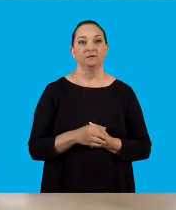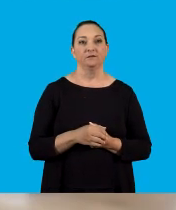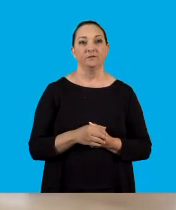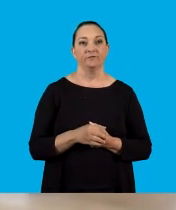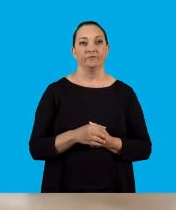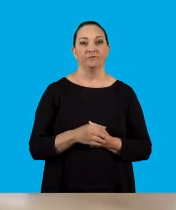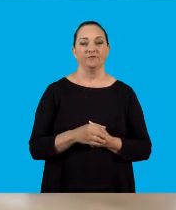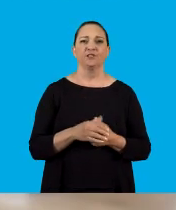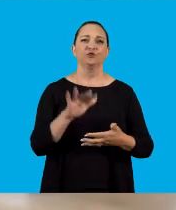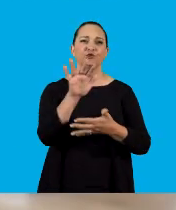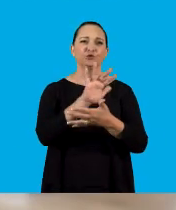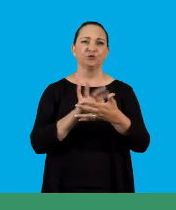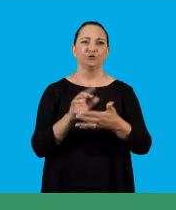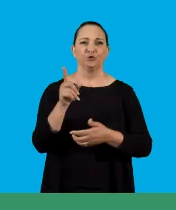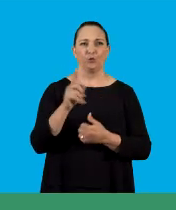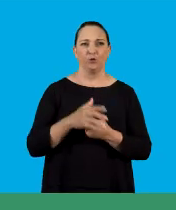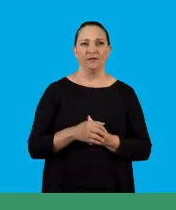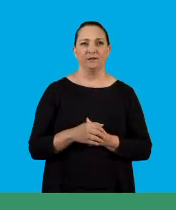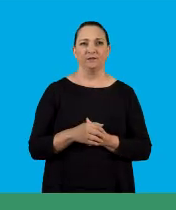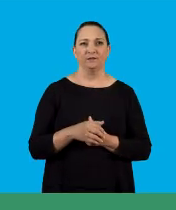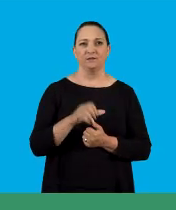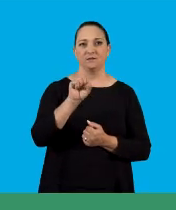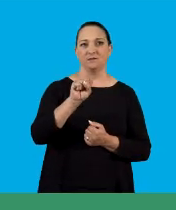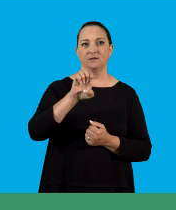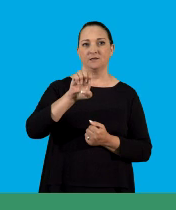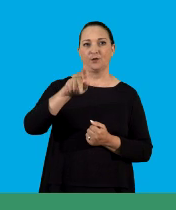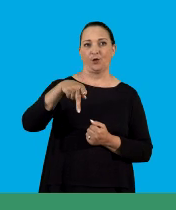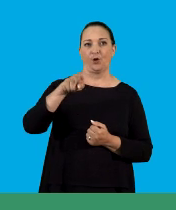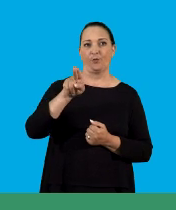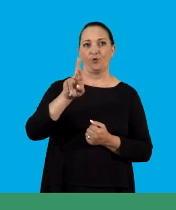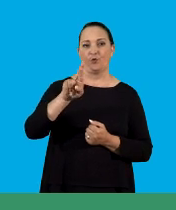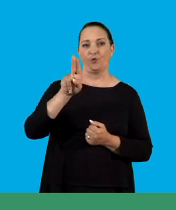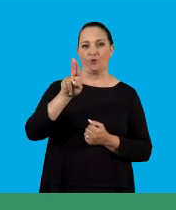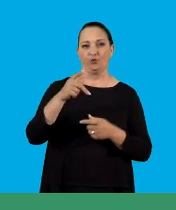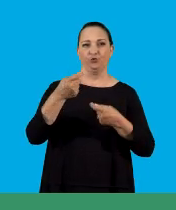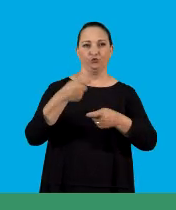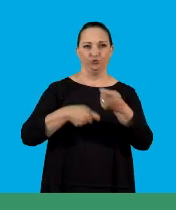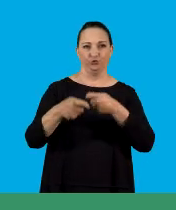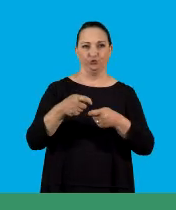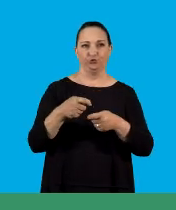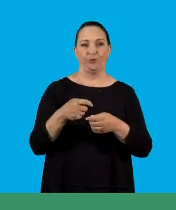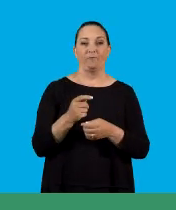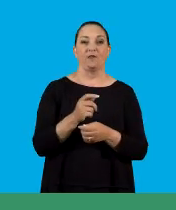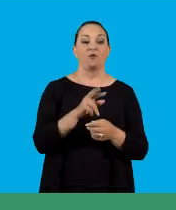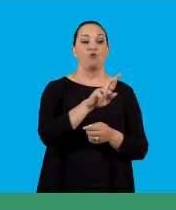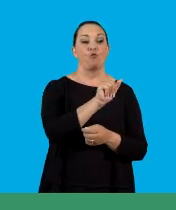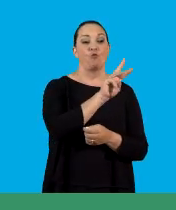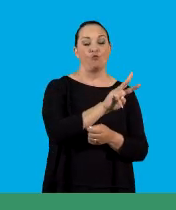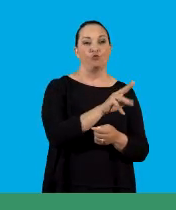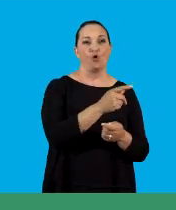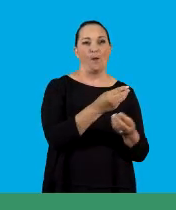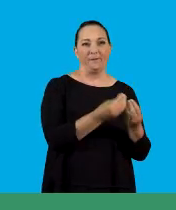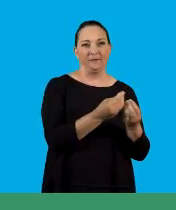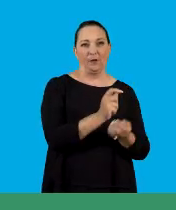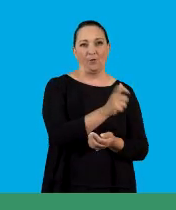to use. This is our scenario. We have Sipuru Traders, ST. Sipuru Traders bought raw material from